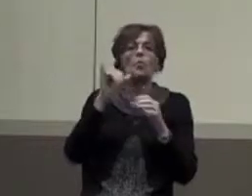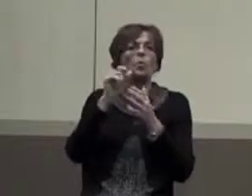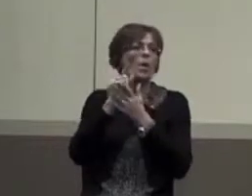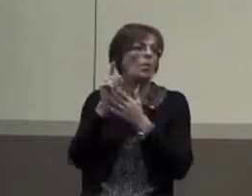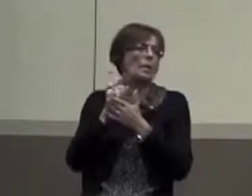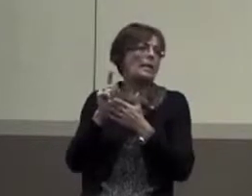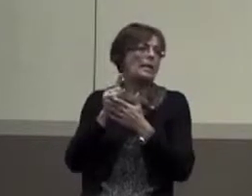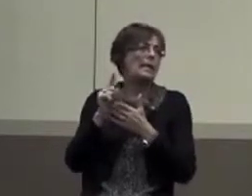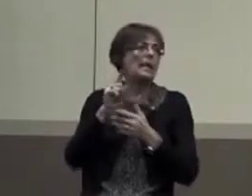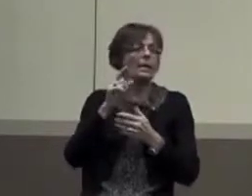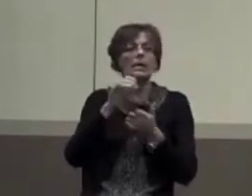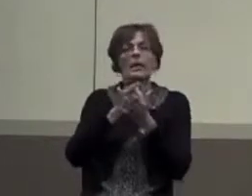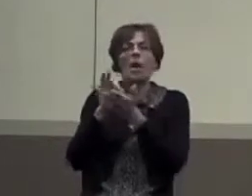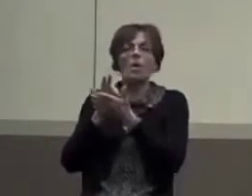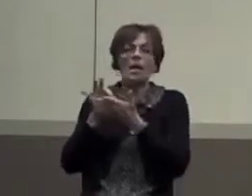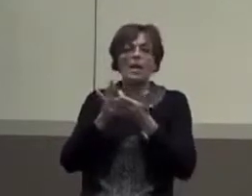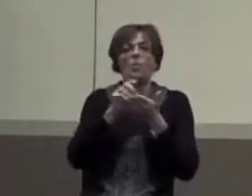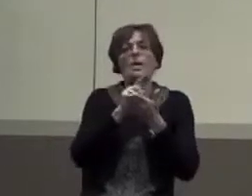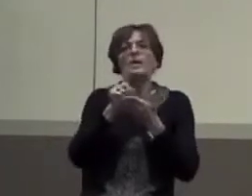in. Oh, that's great.